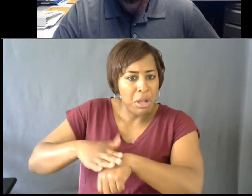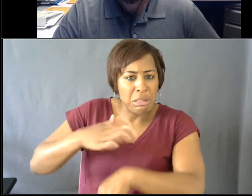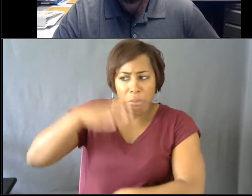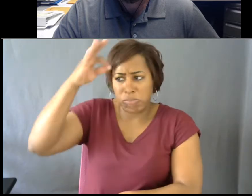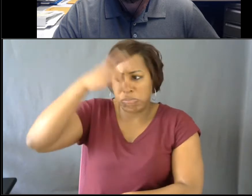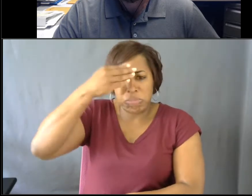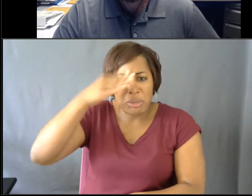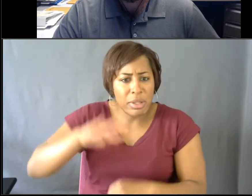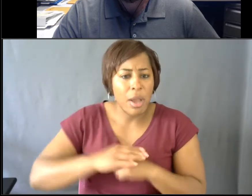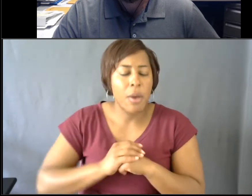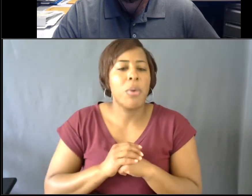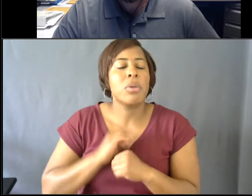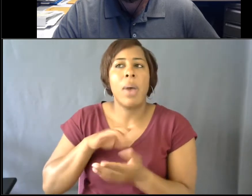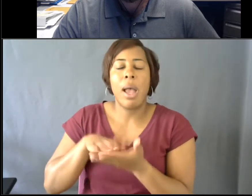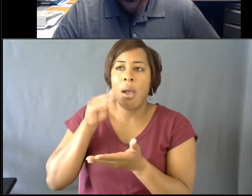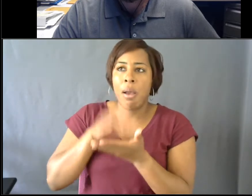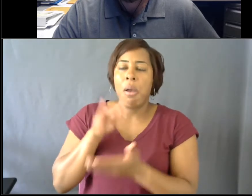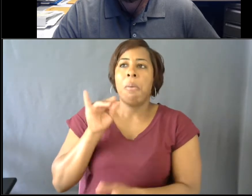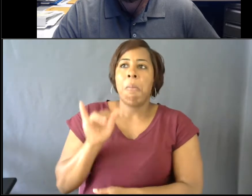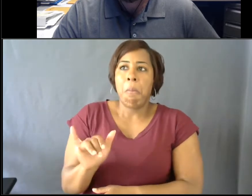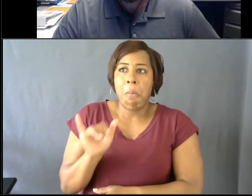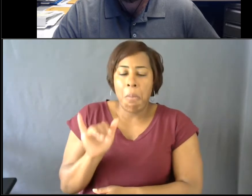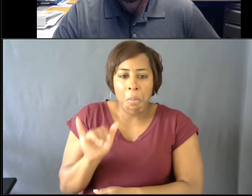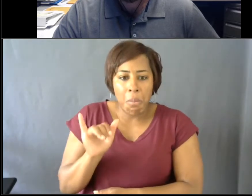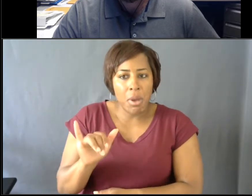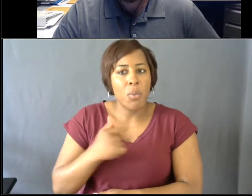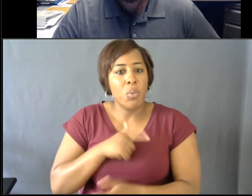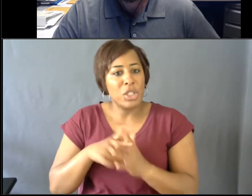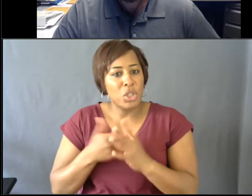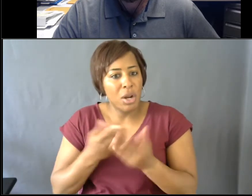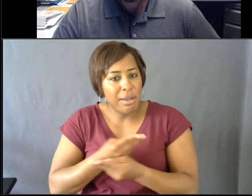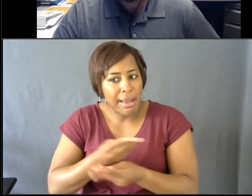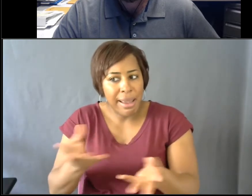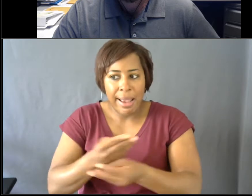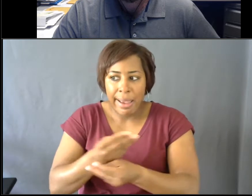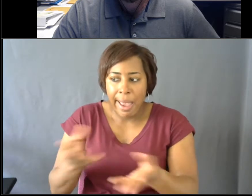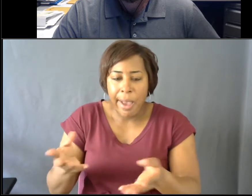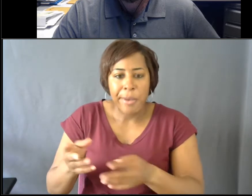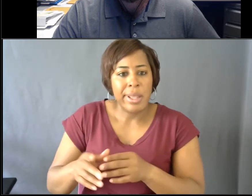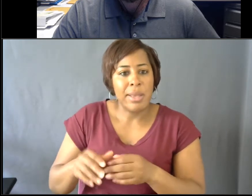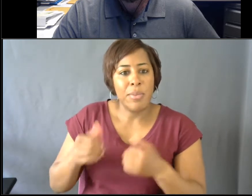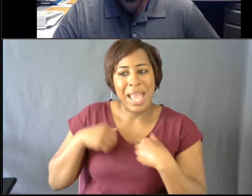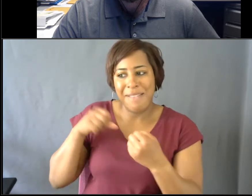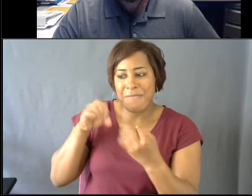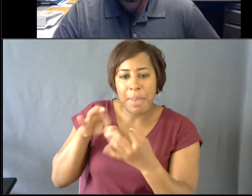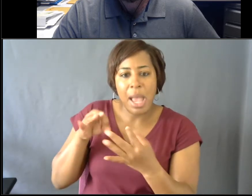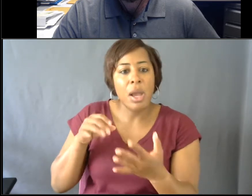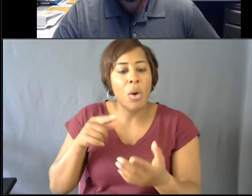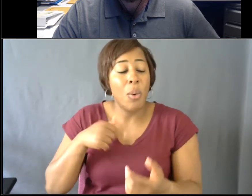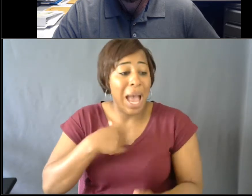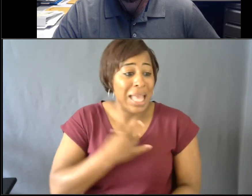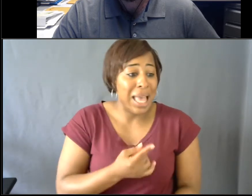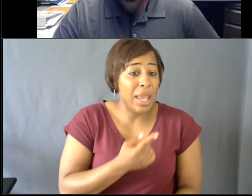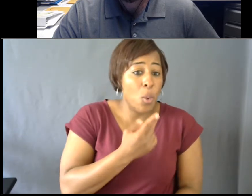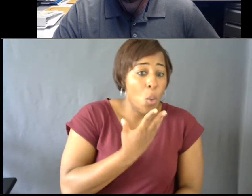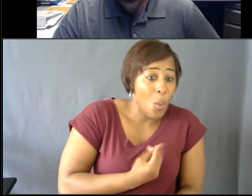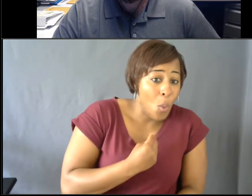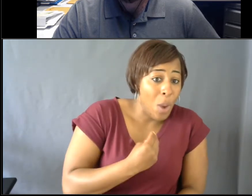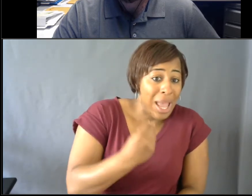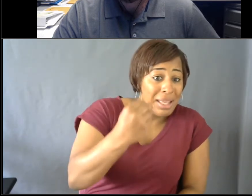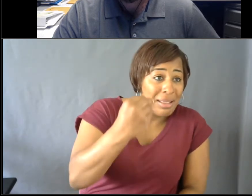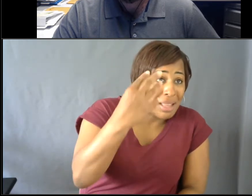was educated on that, and we started really hand these out and get feedback of, I like the white strobe light instead of the red, but we're like,